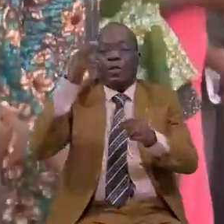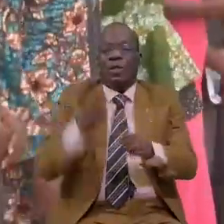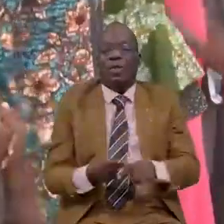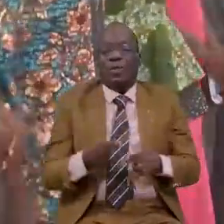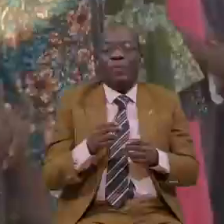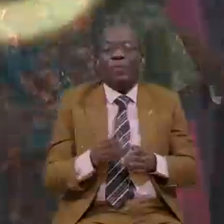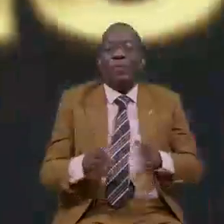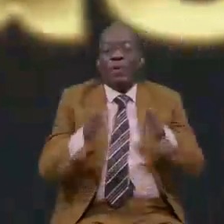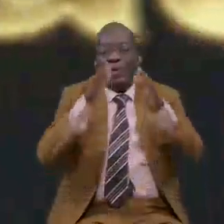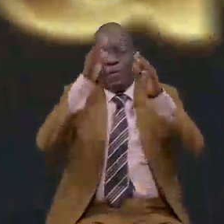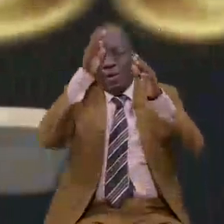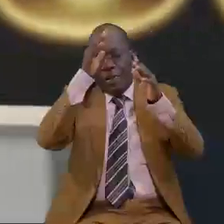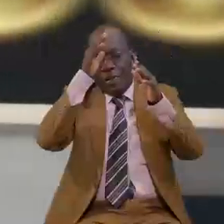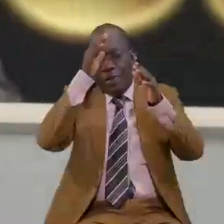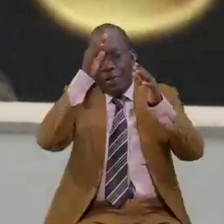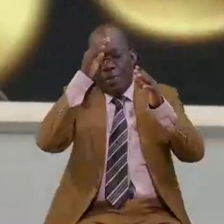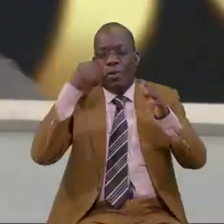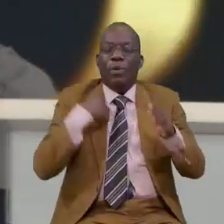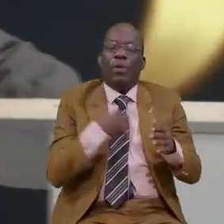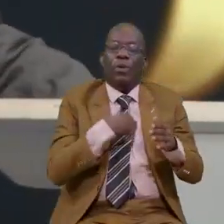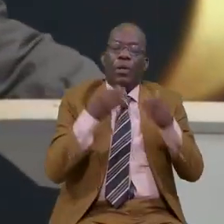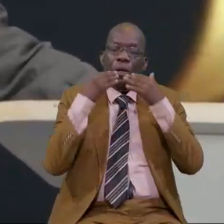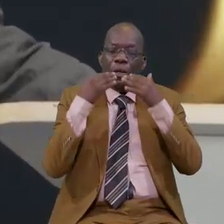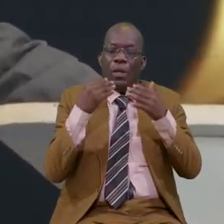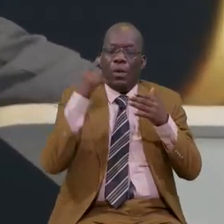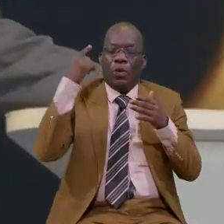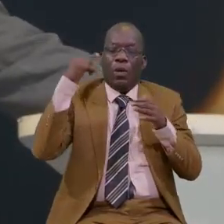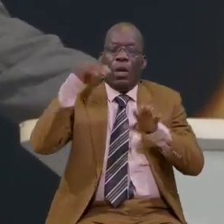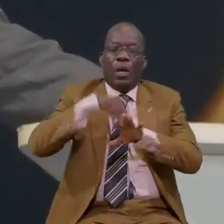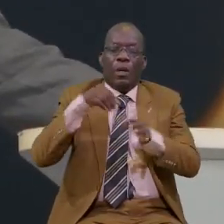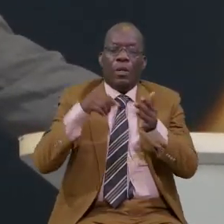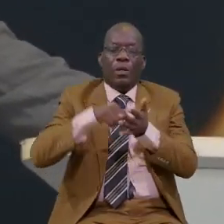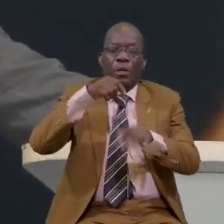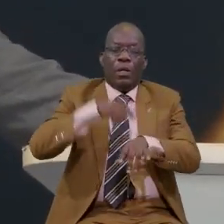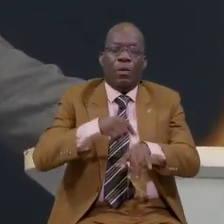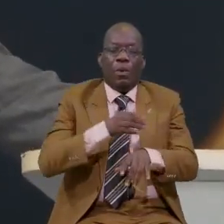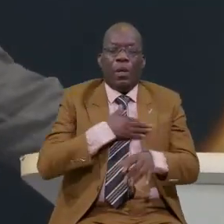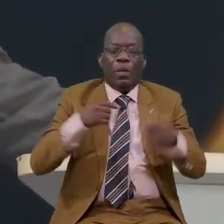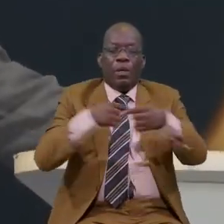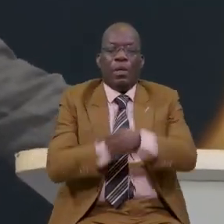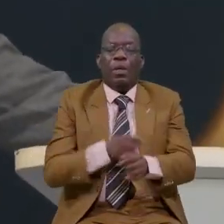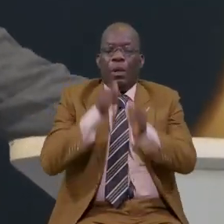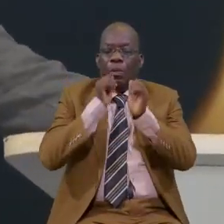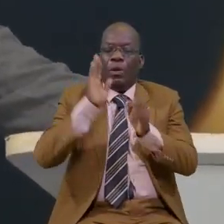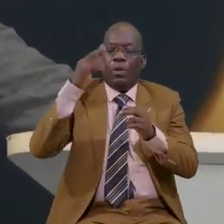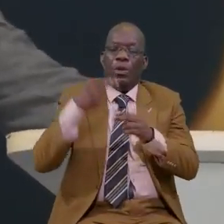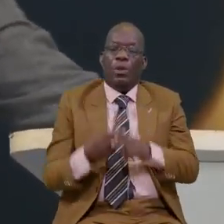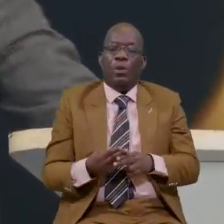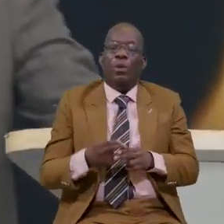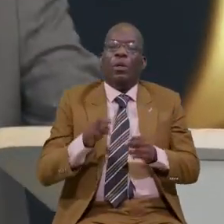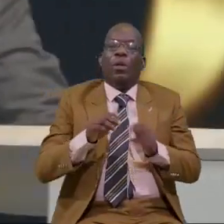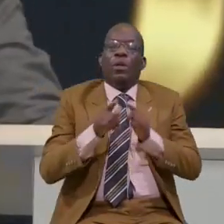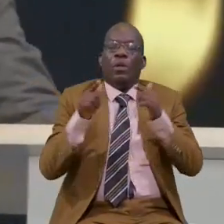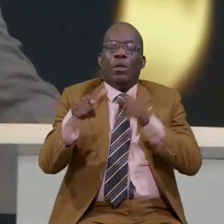Father, we thank you at this time and bless your name. Great God, mighty God, loving God. And you